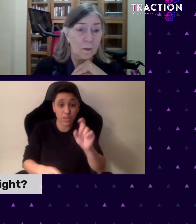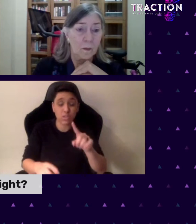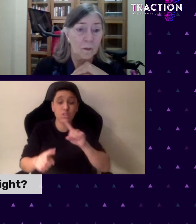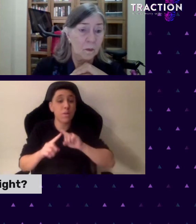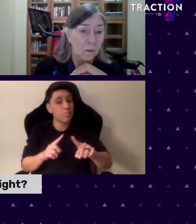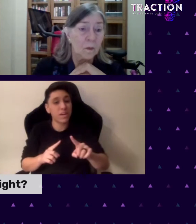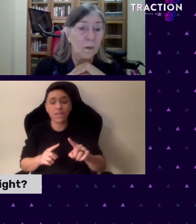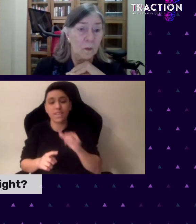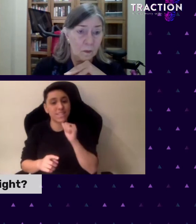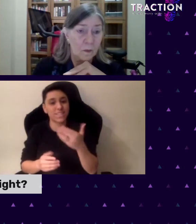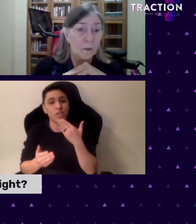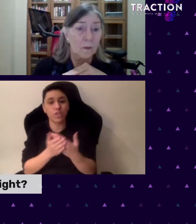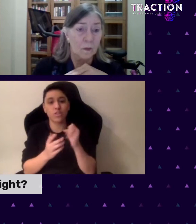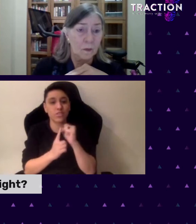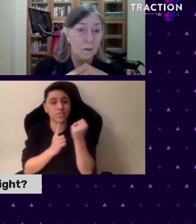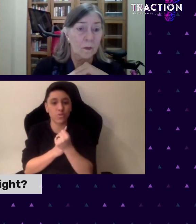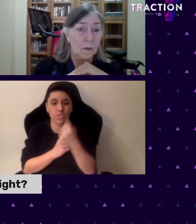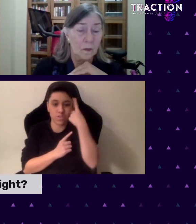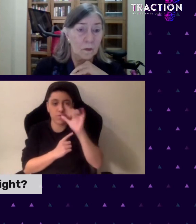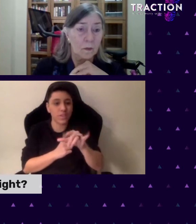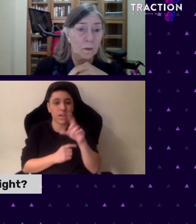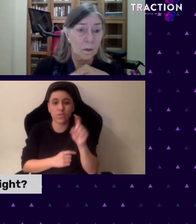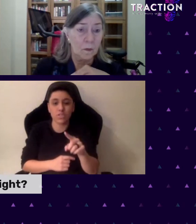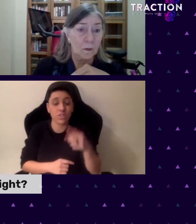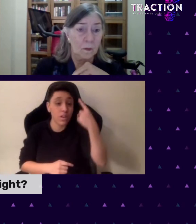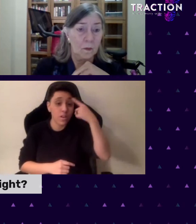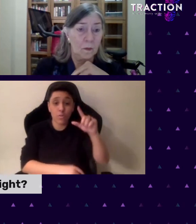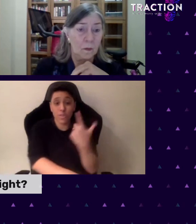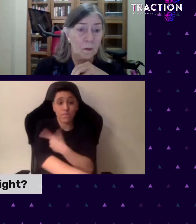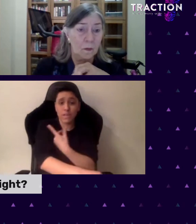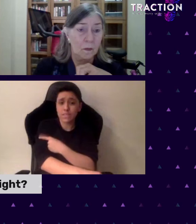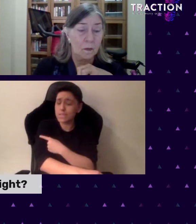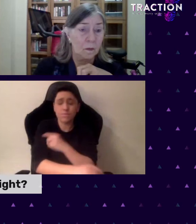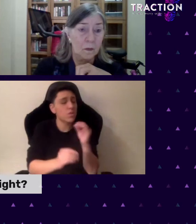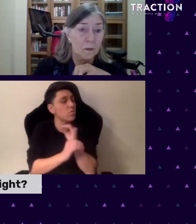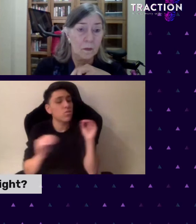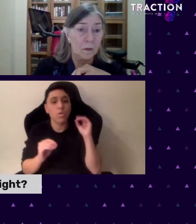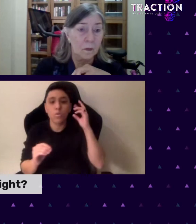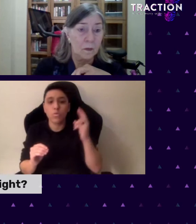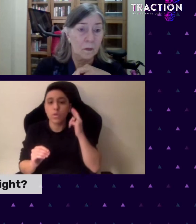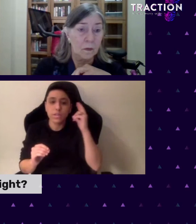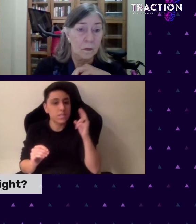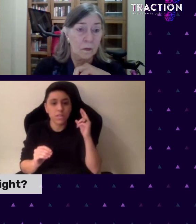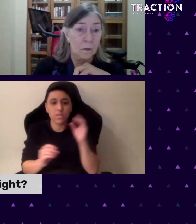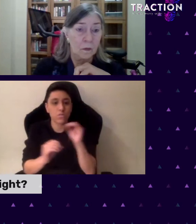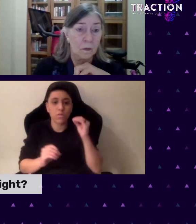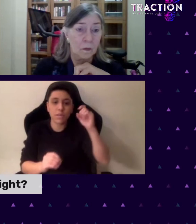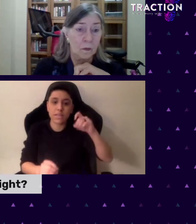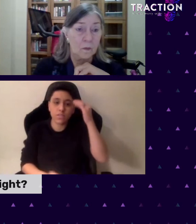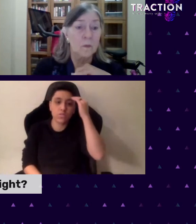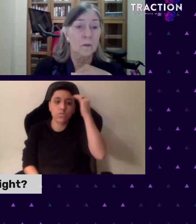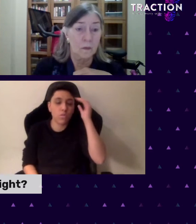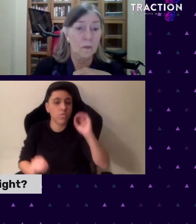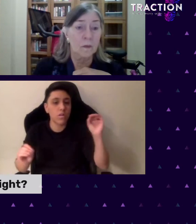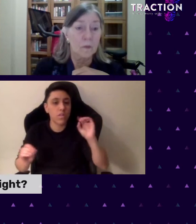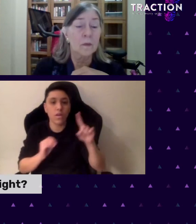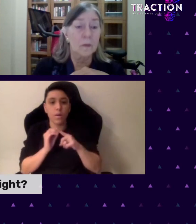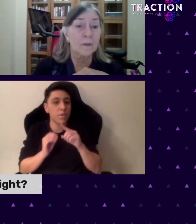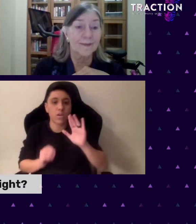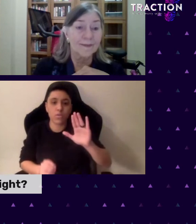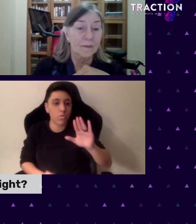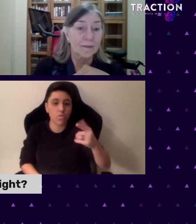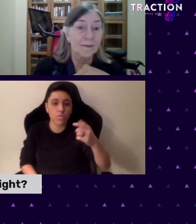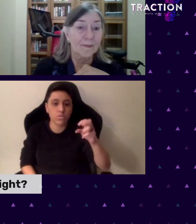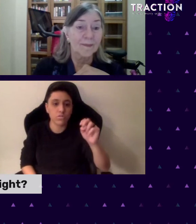scenario to ask it in. For this vaccine, there is no reason anybody needs to know anything like that.